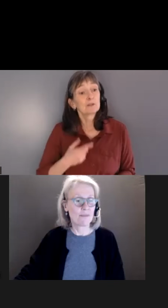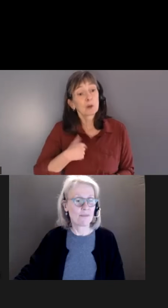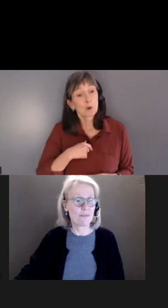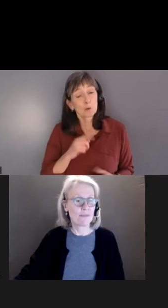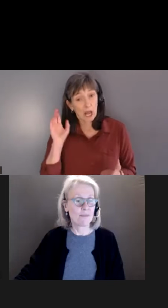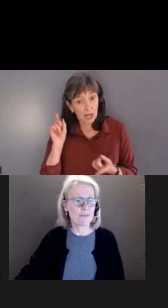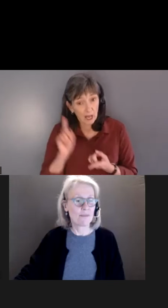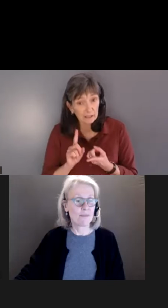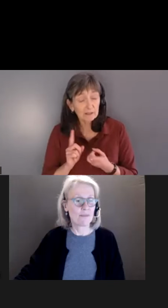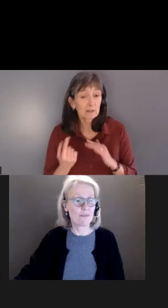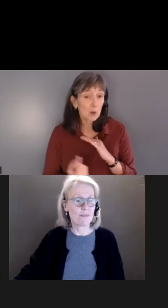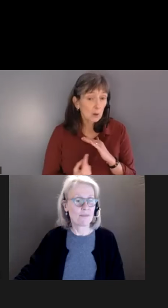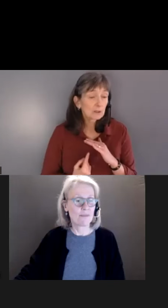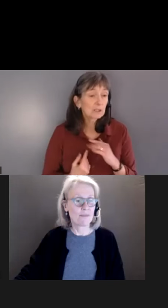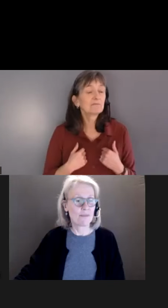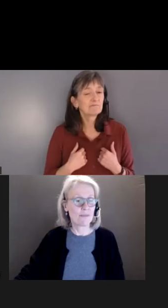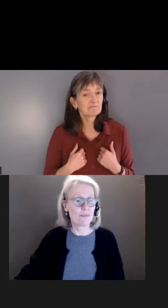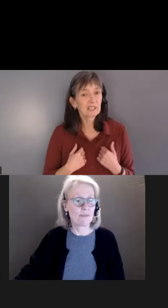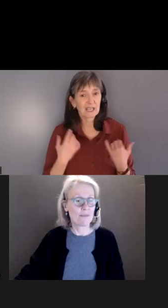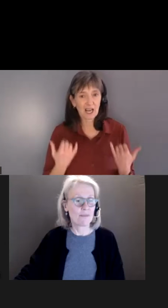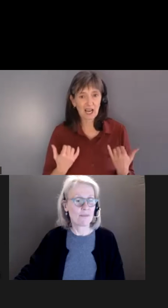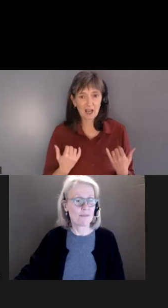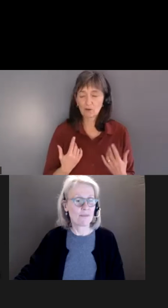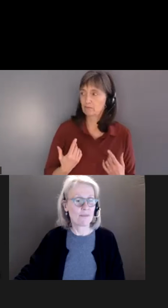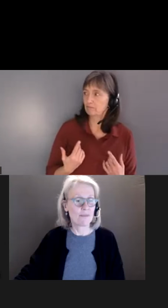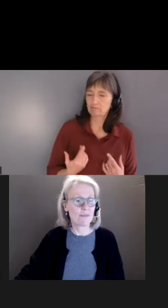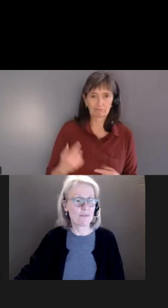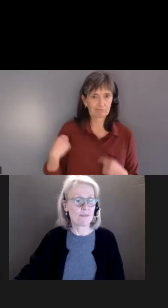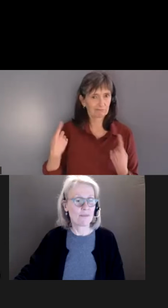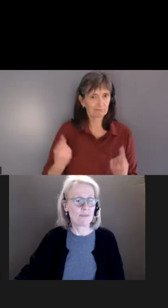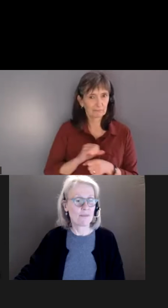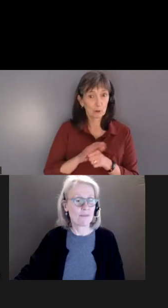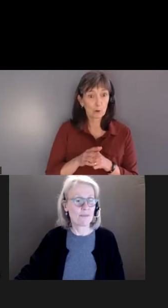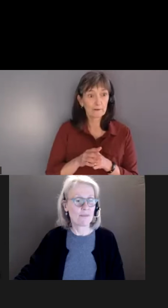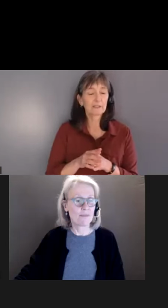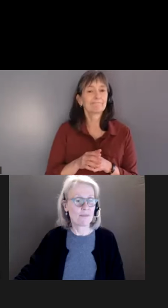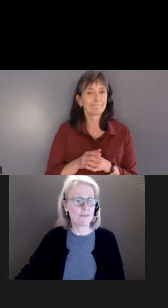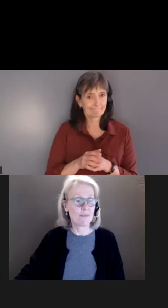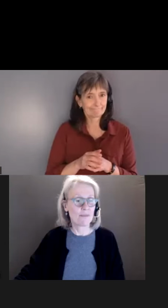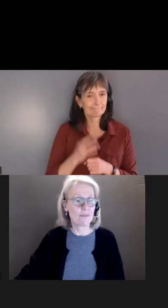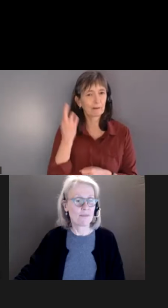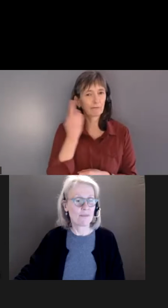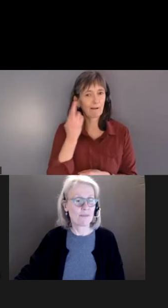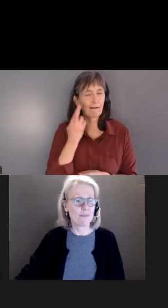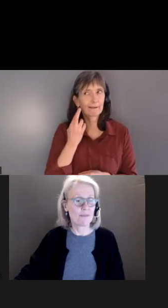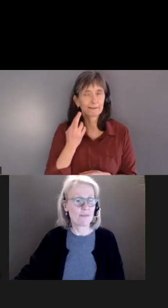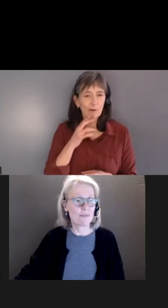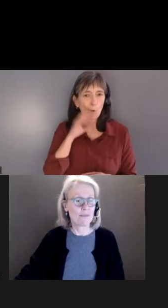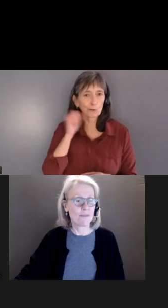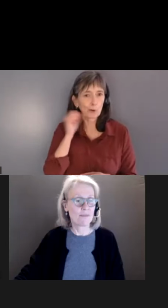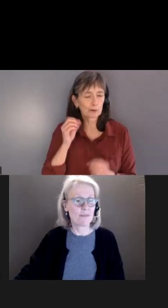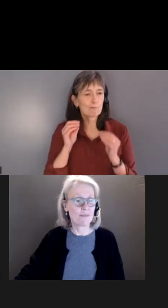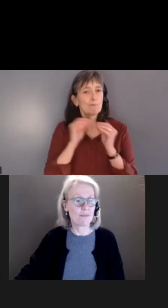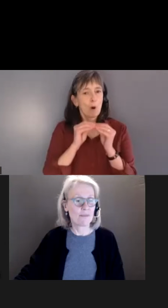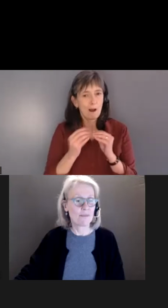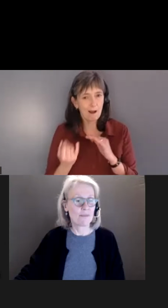the COVID-19 pandemic has only exacerbated issues of loneliness and social isolation among older Canadians. And so